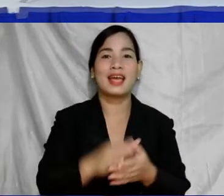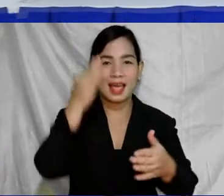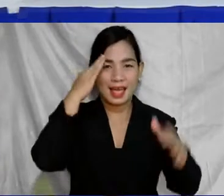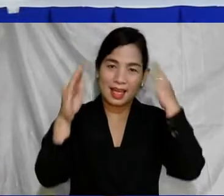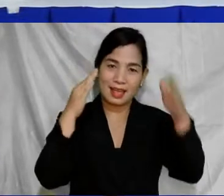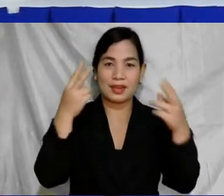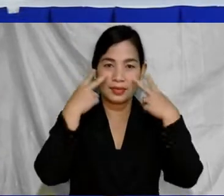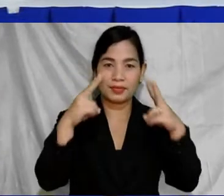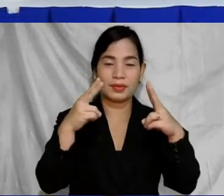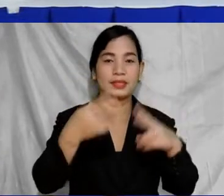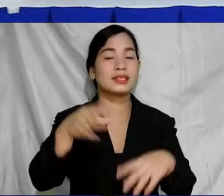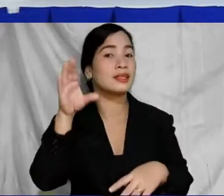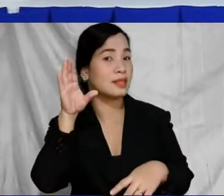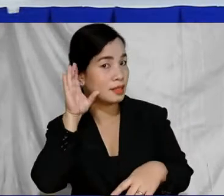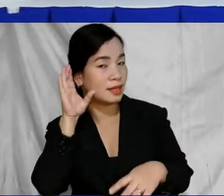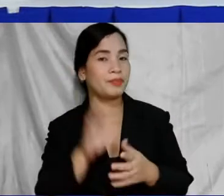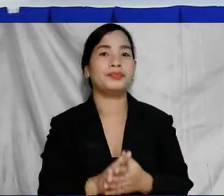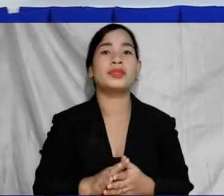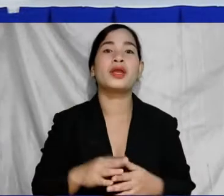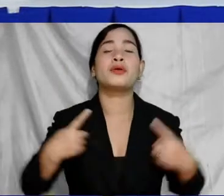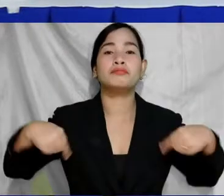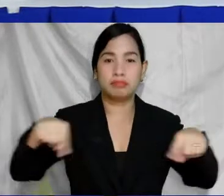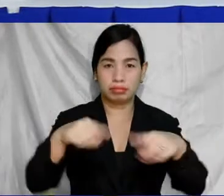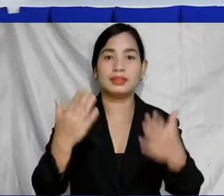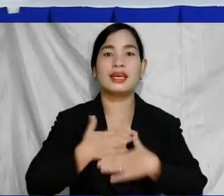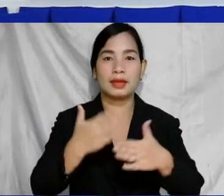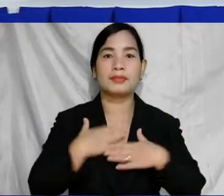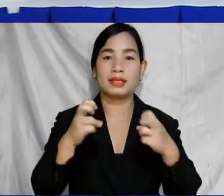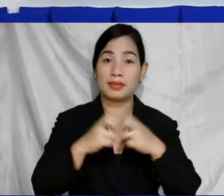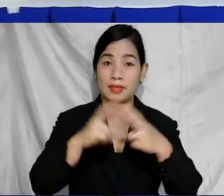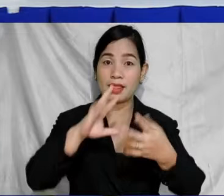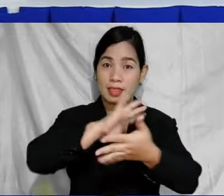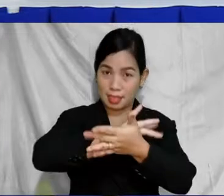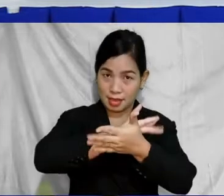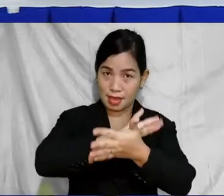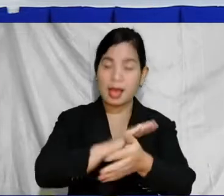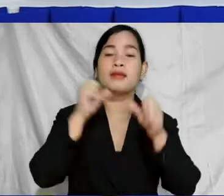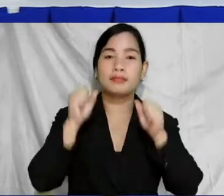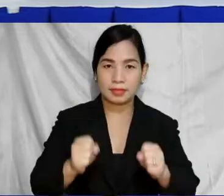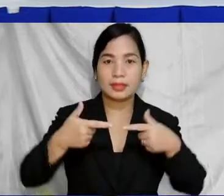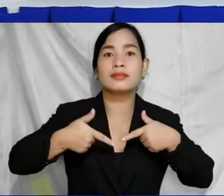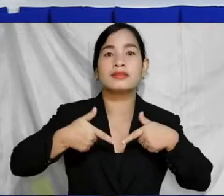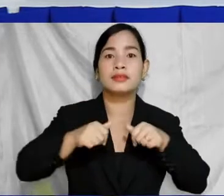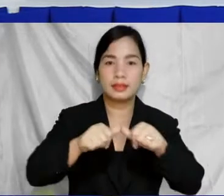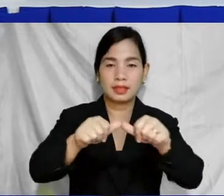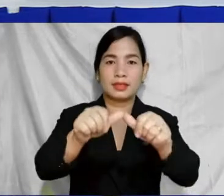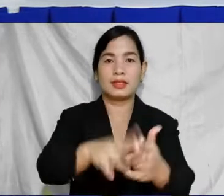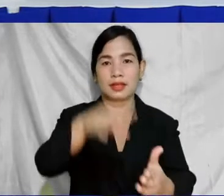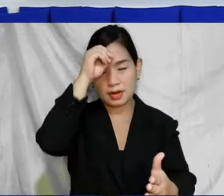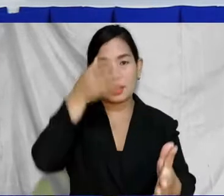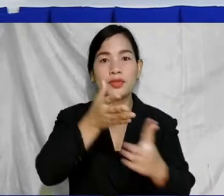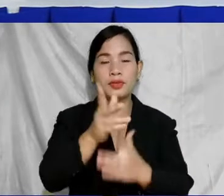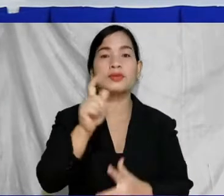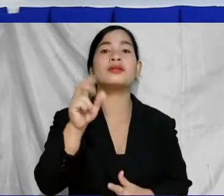Thank you, Sir Ken. Hello, dear viewers and listeners. We are glad because despite the pandemic, we can still